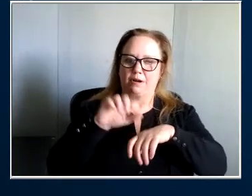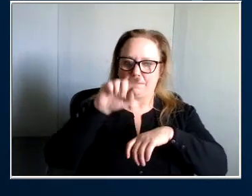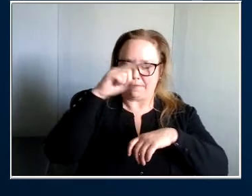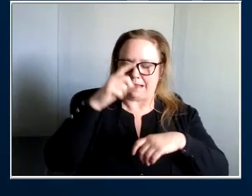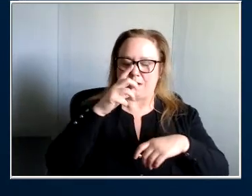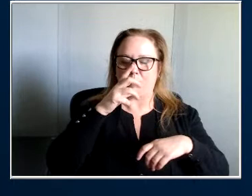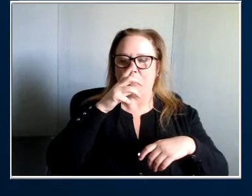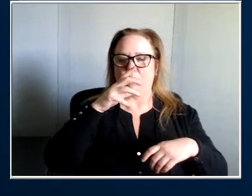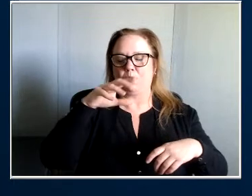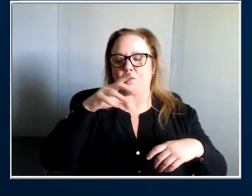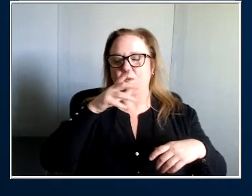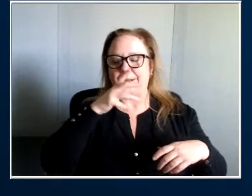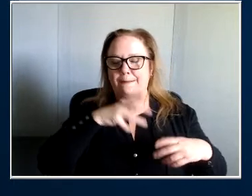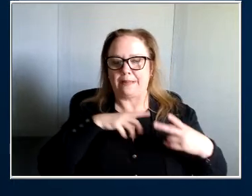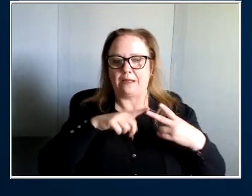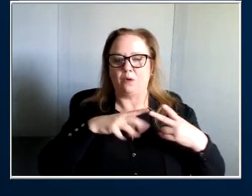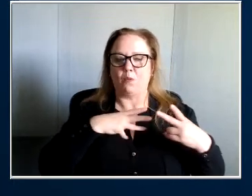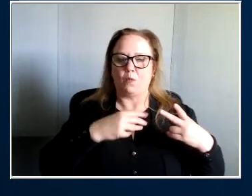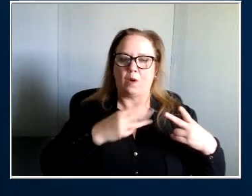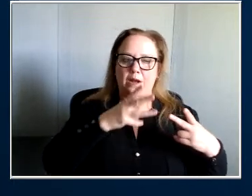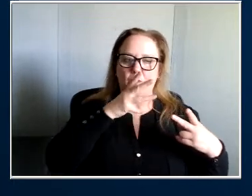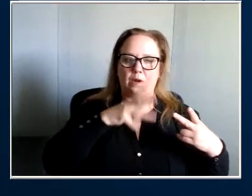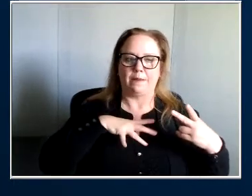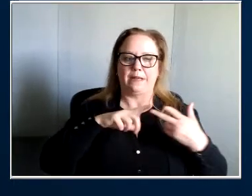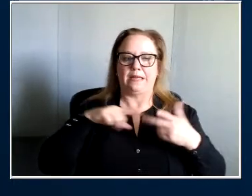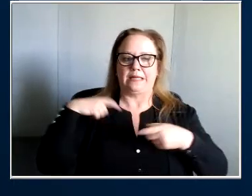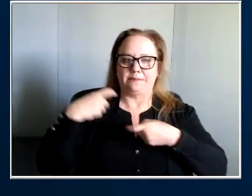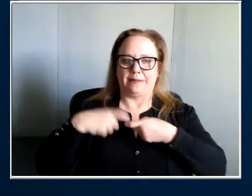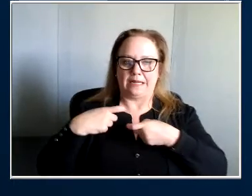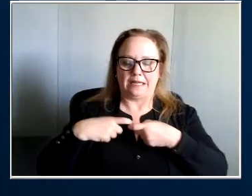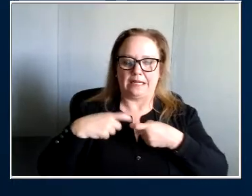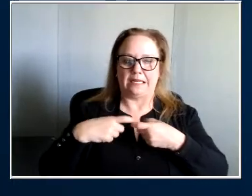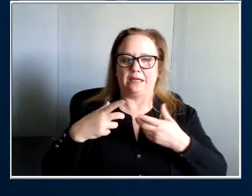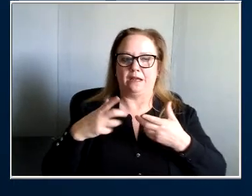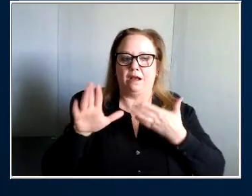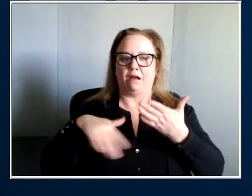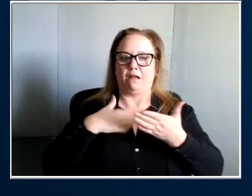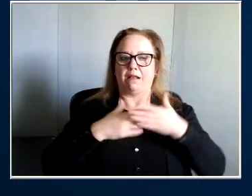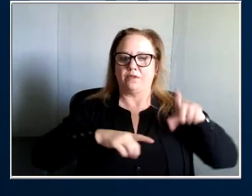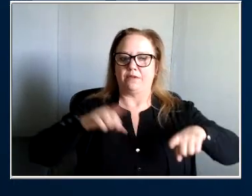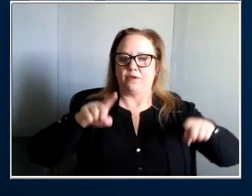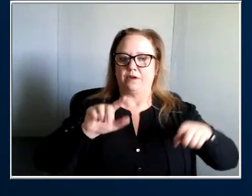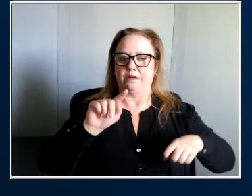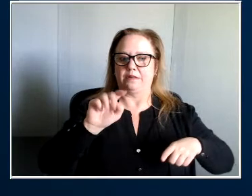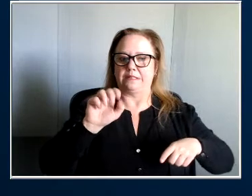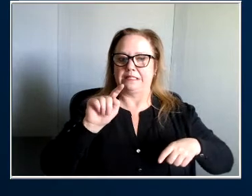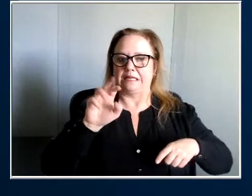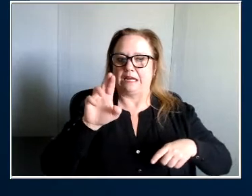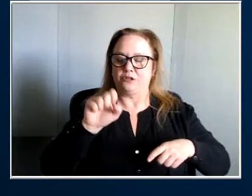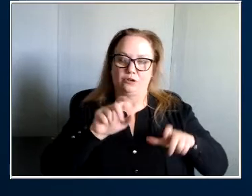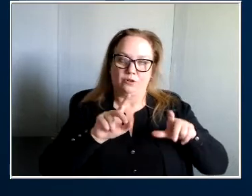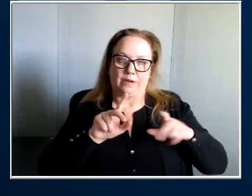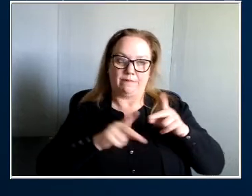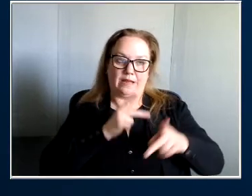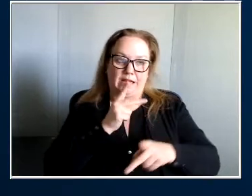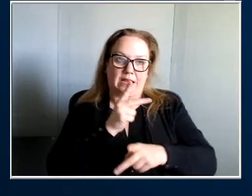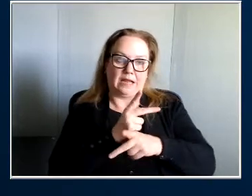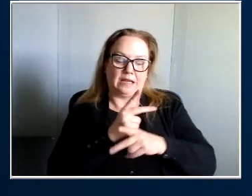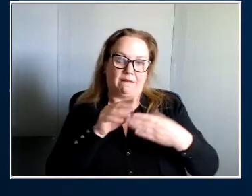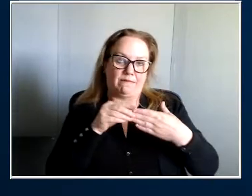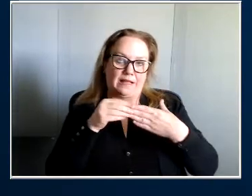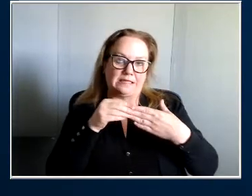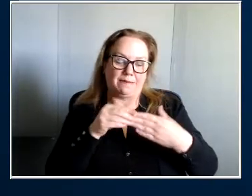Caucasian women, Hispanic, Latinx. I mean, all have a little different texture. Do we have that kind of flexibility too?